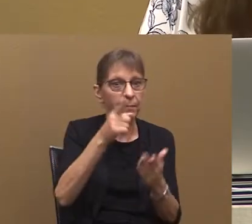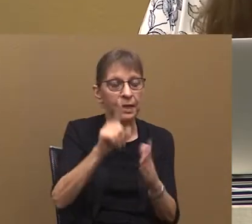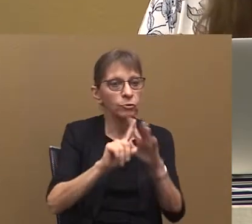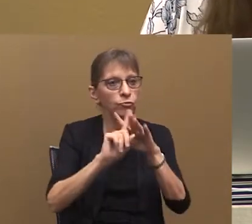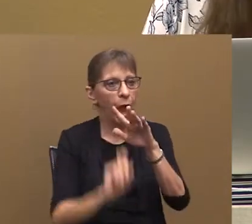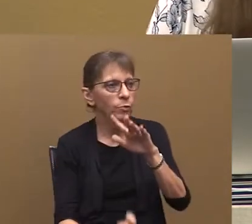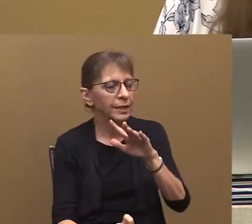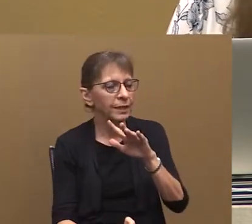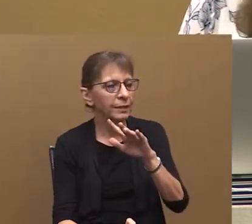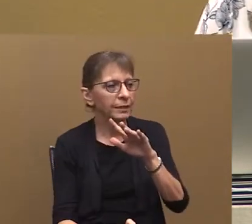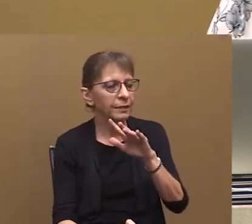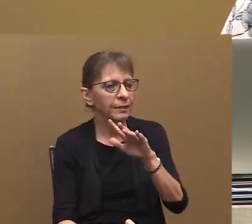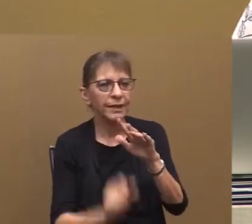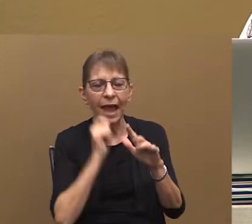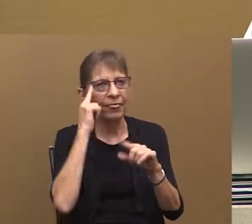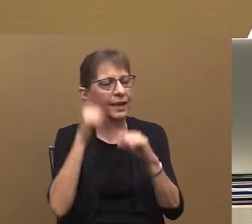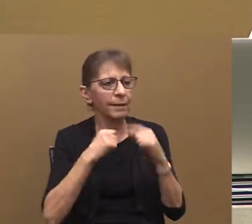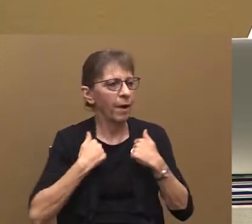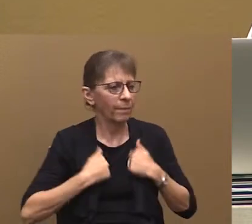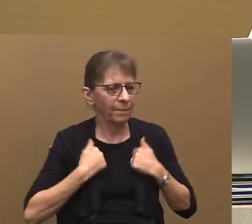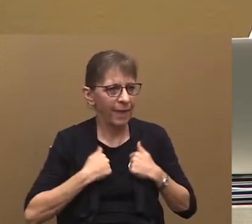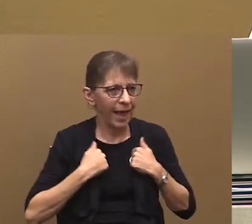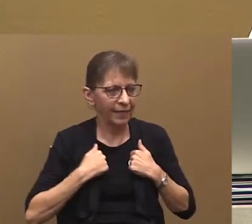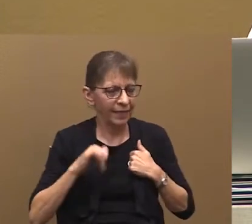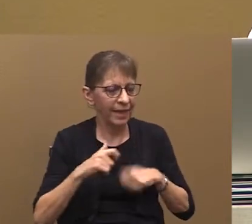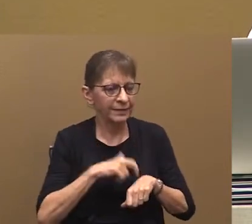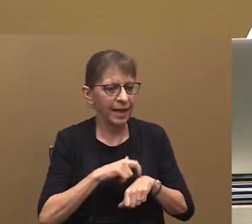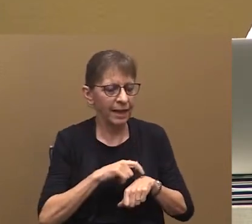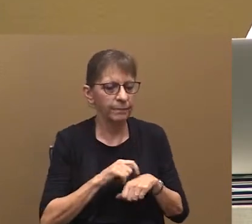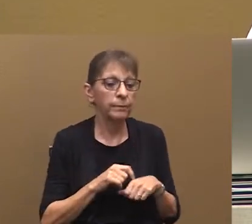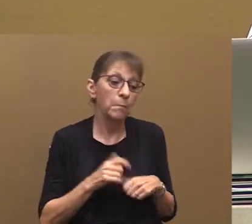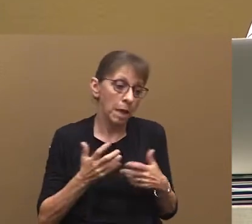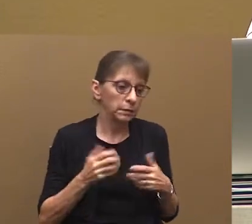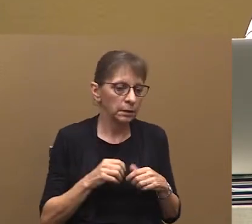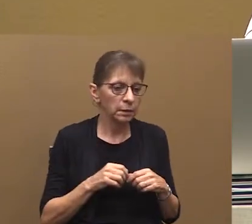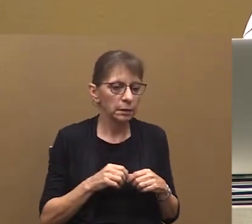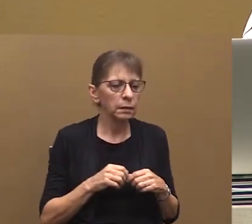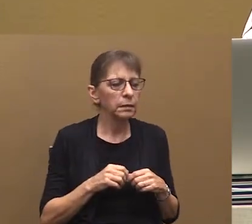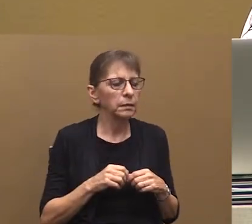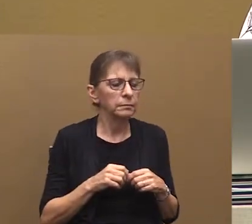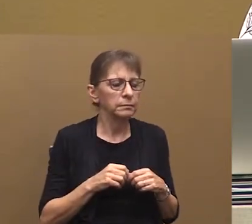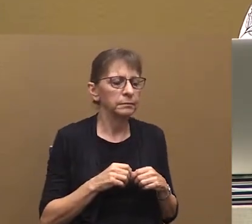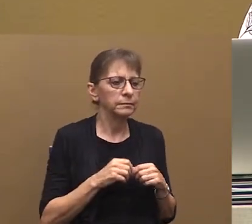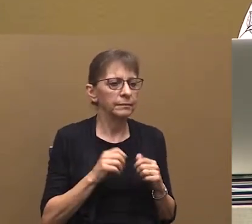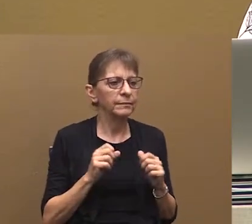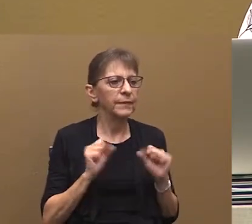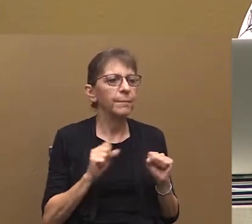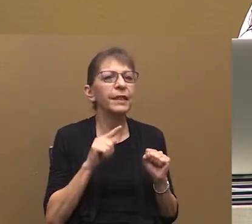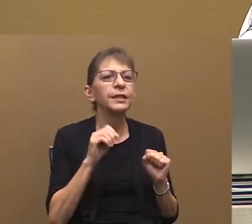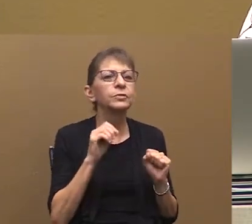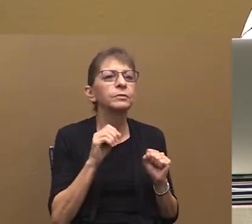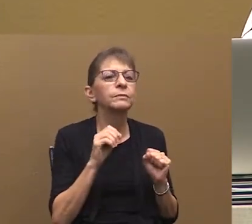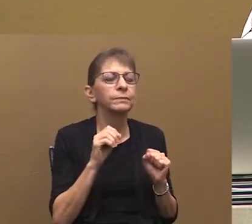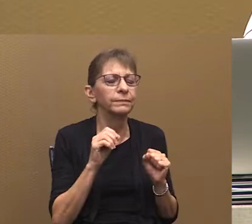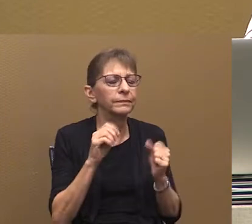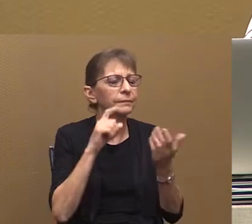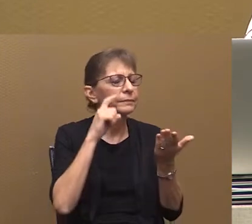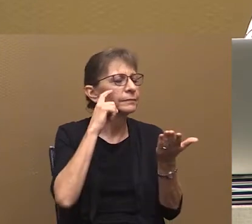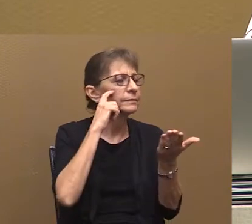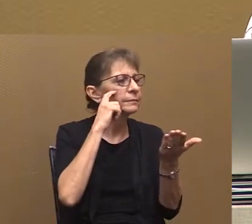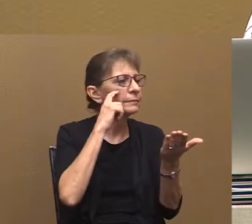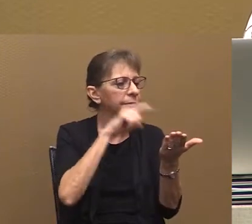really drowning and not thinking about taking a bath at that time. But it's being able to detect